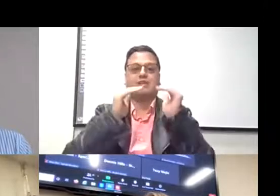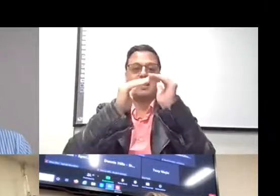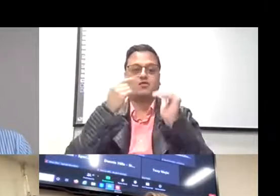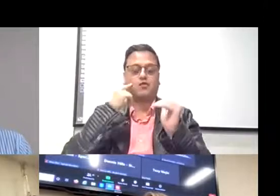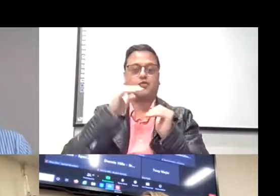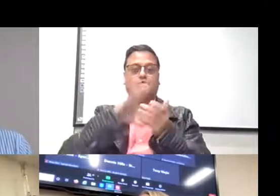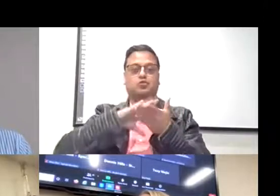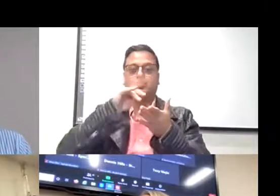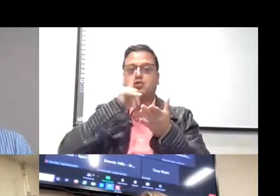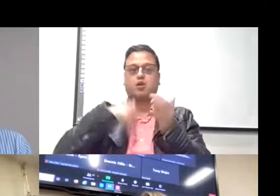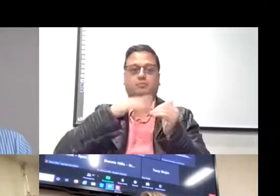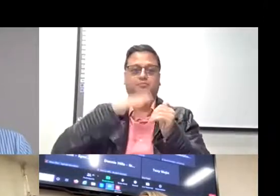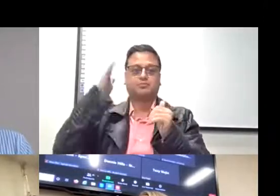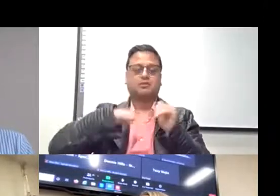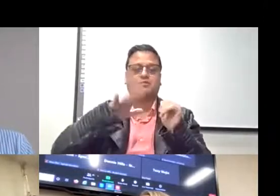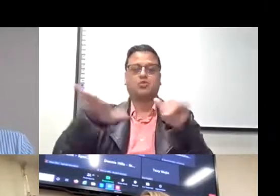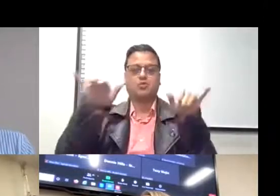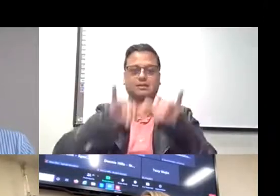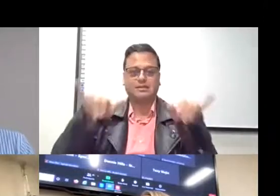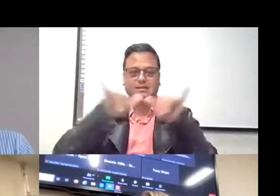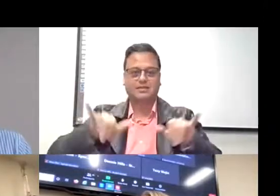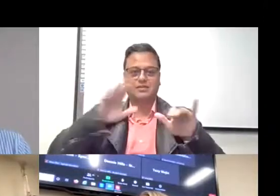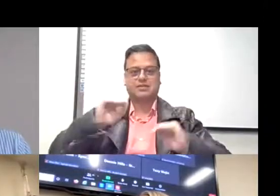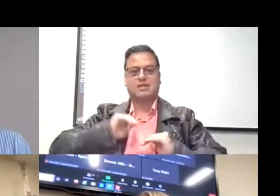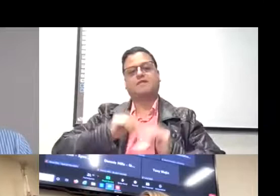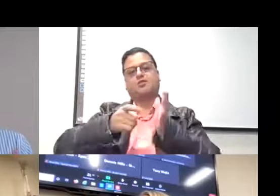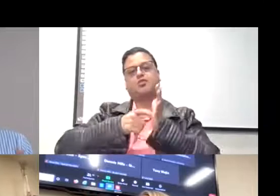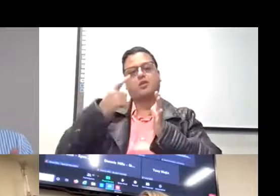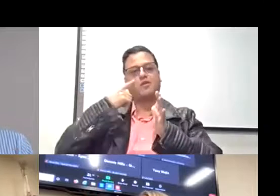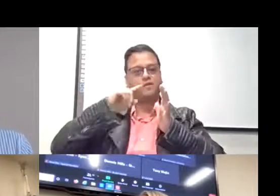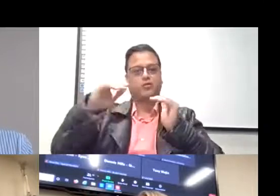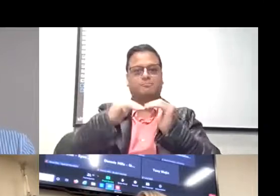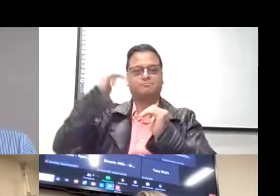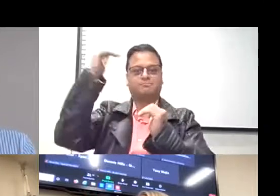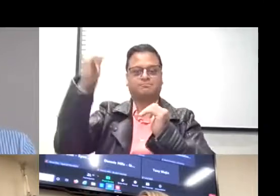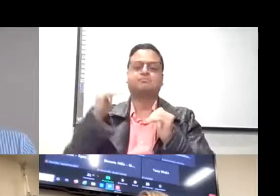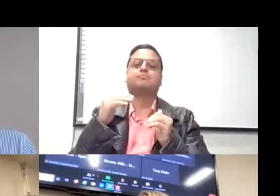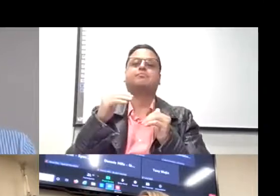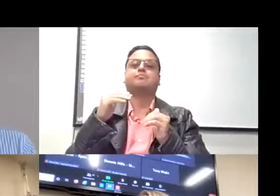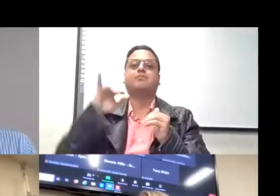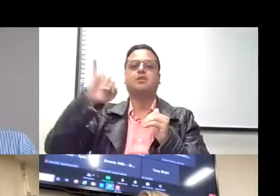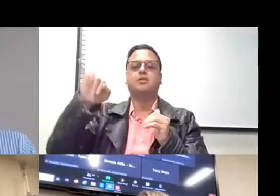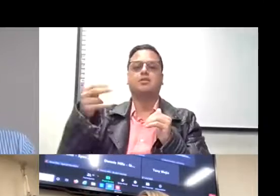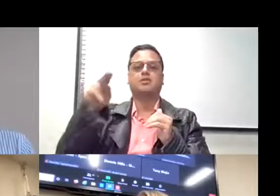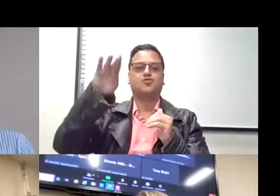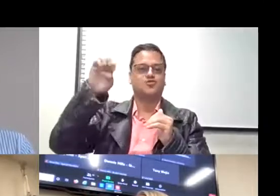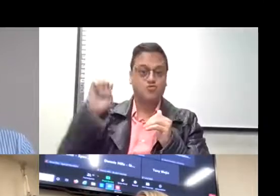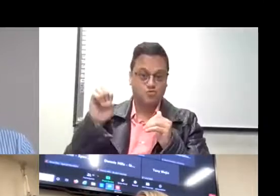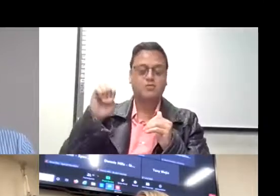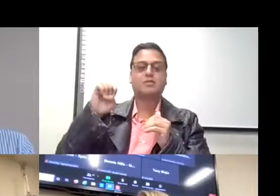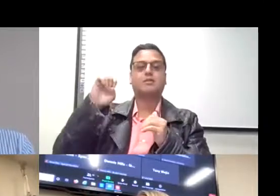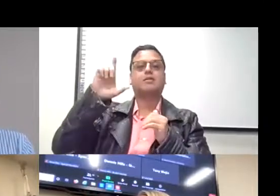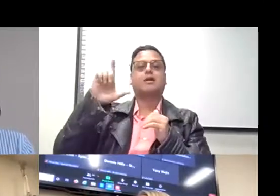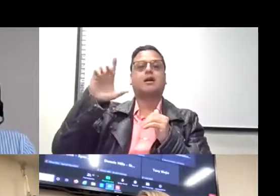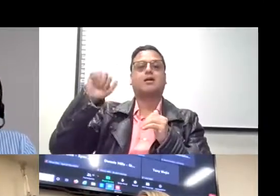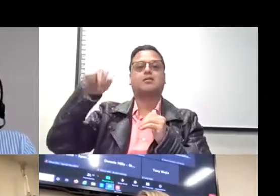exceed those standards and meet the criteria for reclassification. And then with June, pushing forward the LCAP